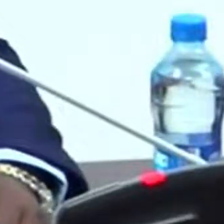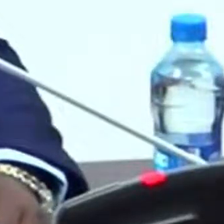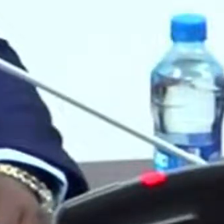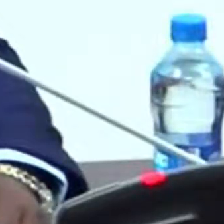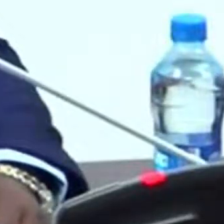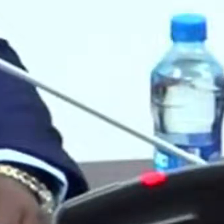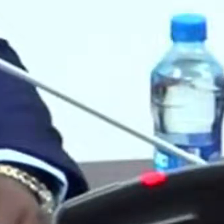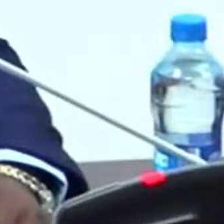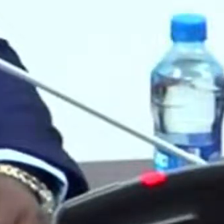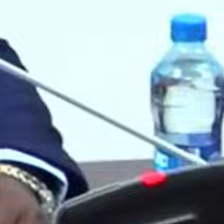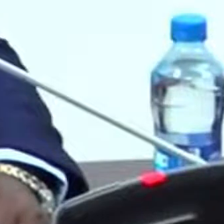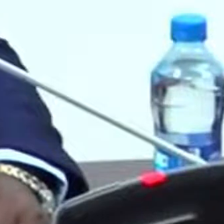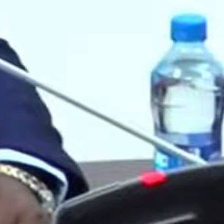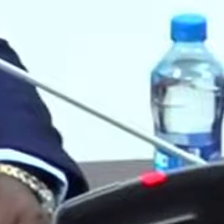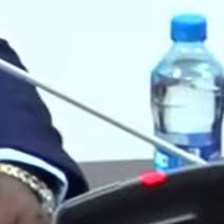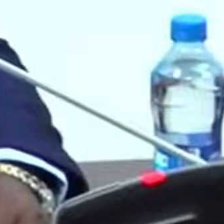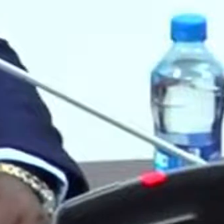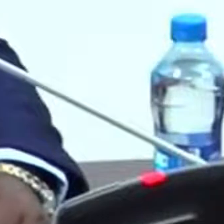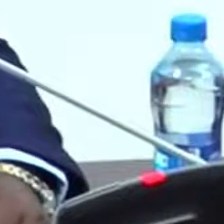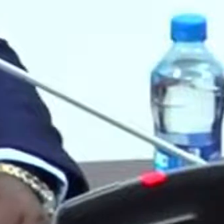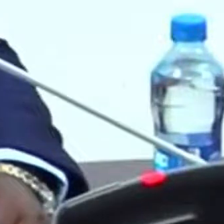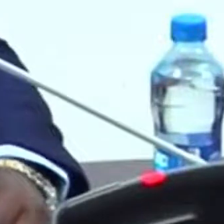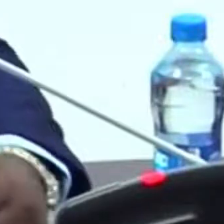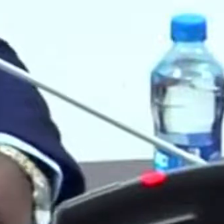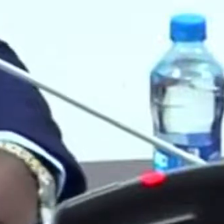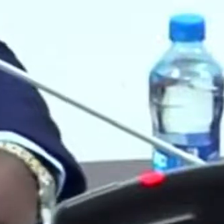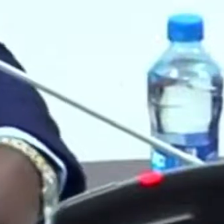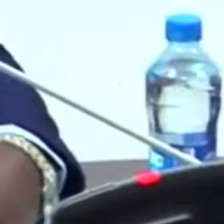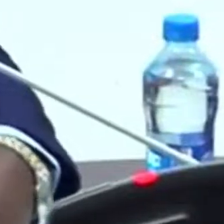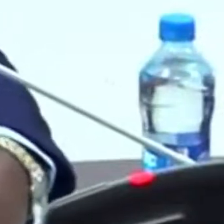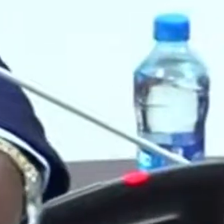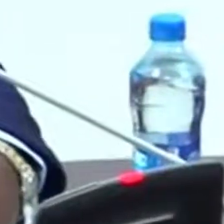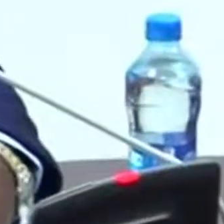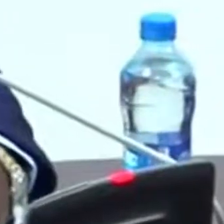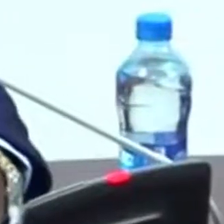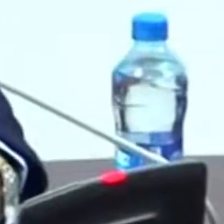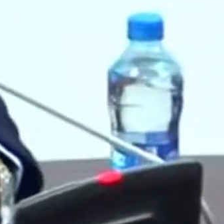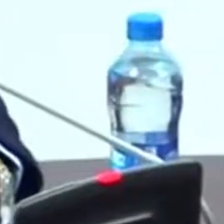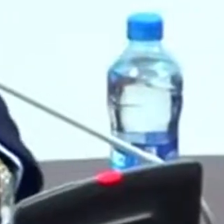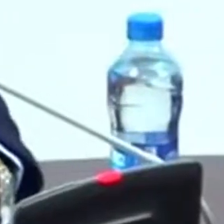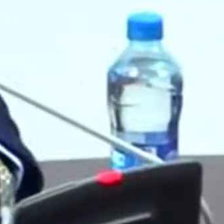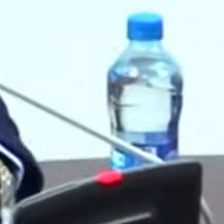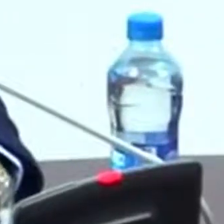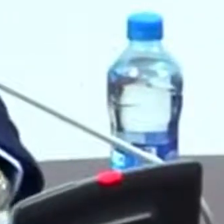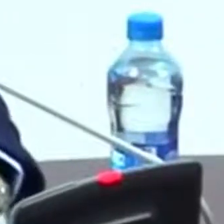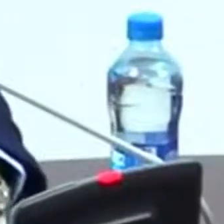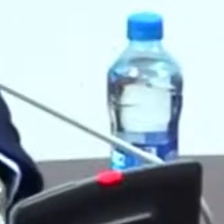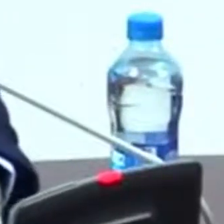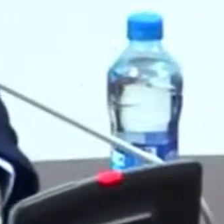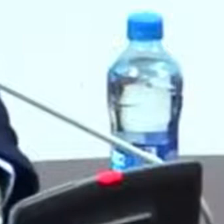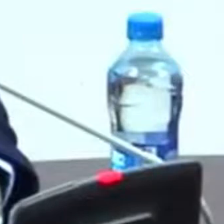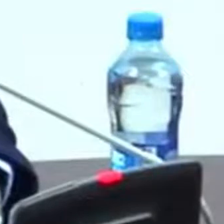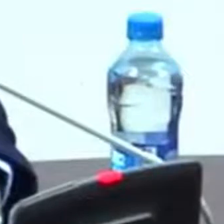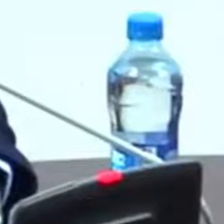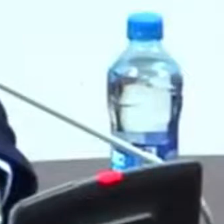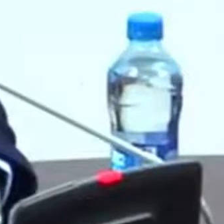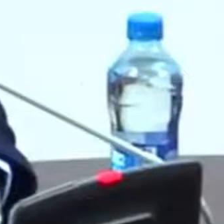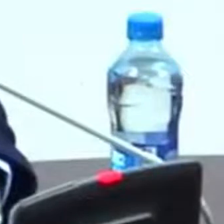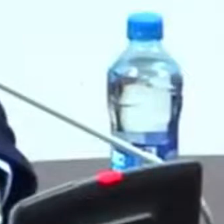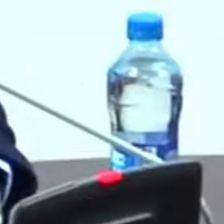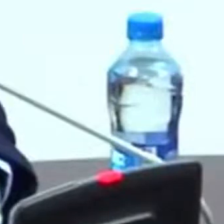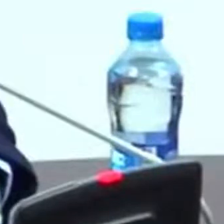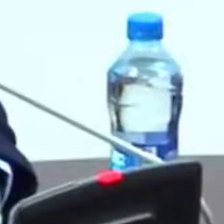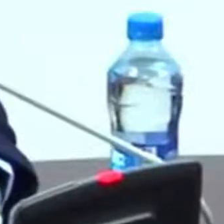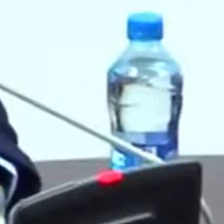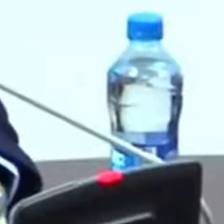Economy, Trade and Labor Matters, where we are considering the NAPSA Amendment Bill